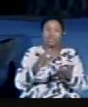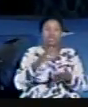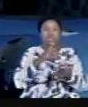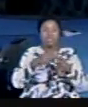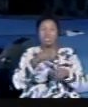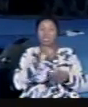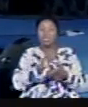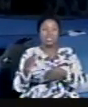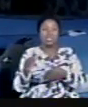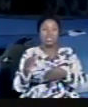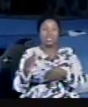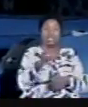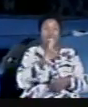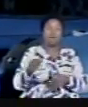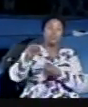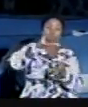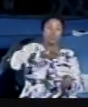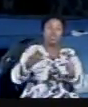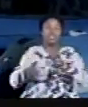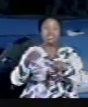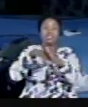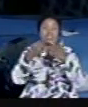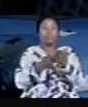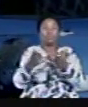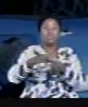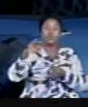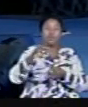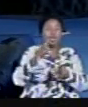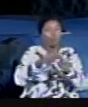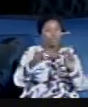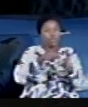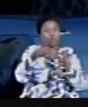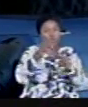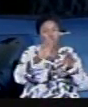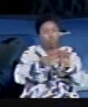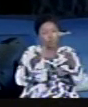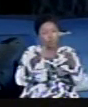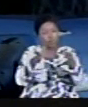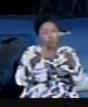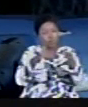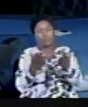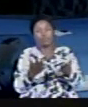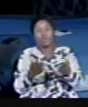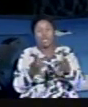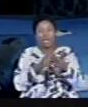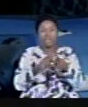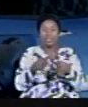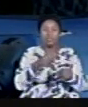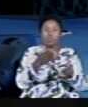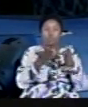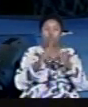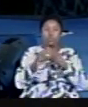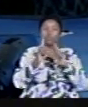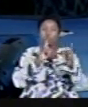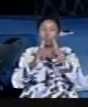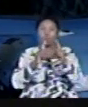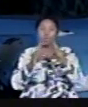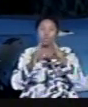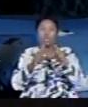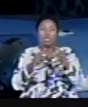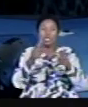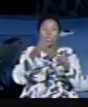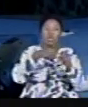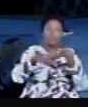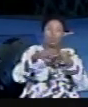baptized in the Holy Ghost. When you open the Bible and you want to talk about the subject